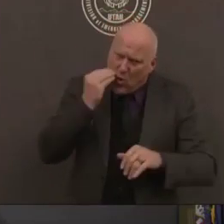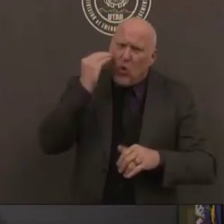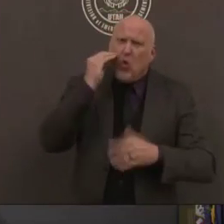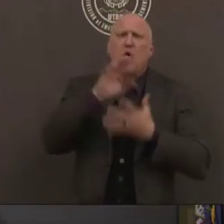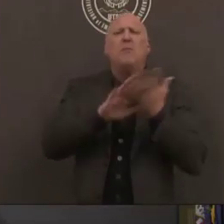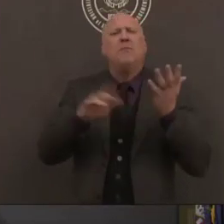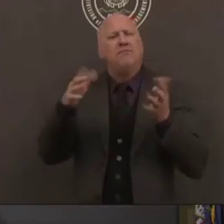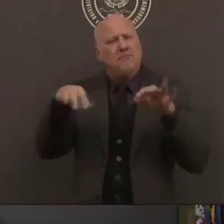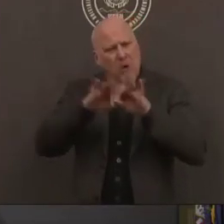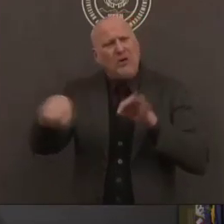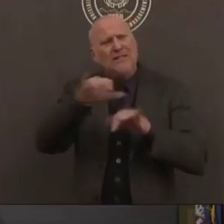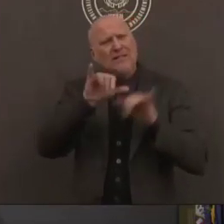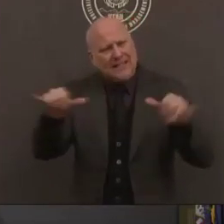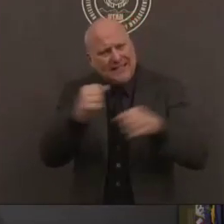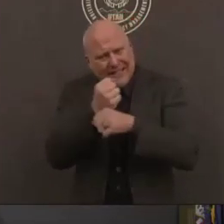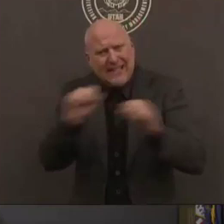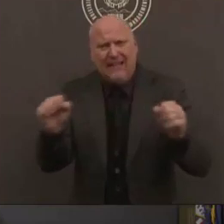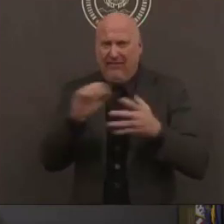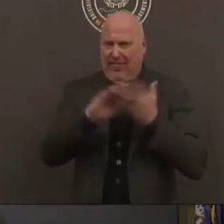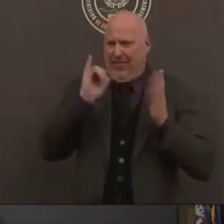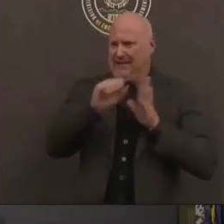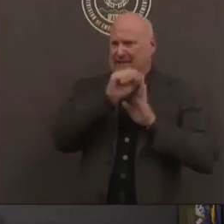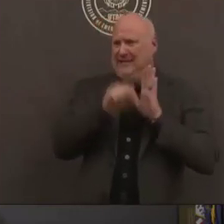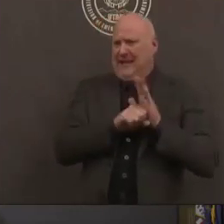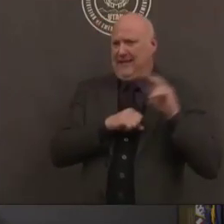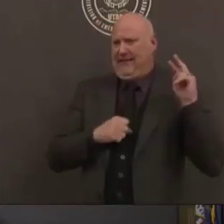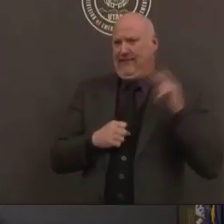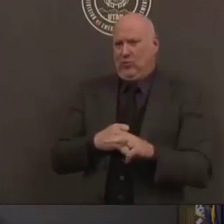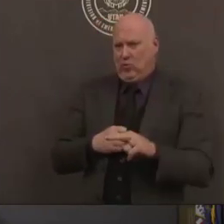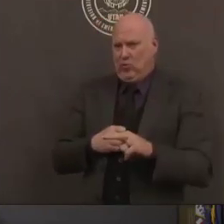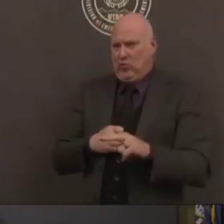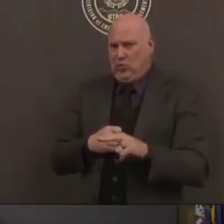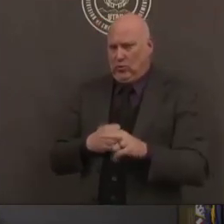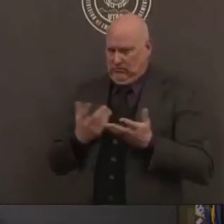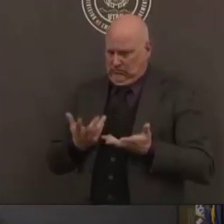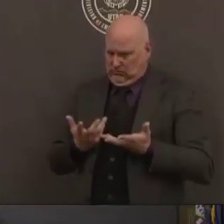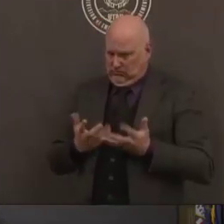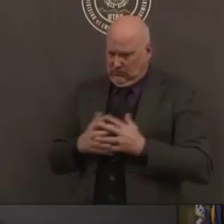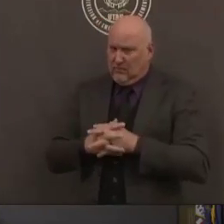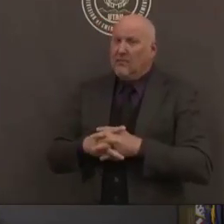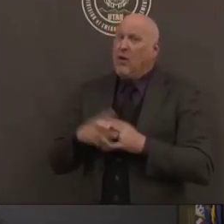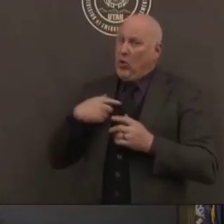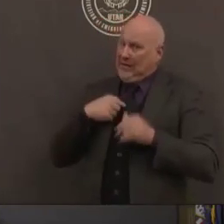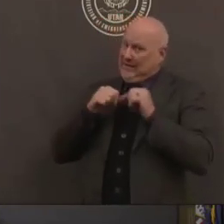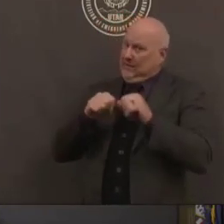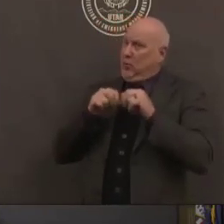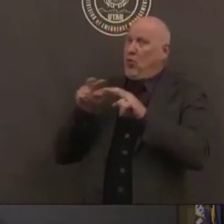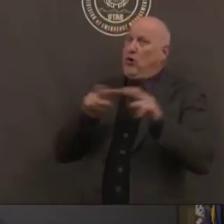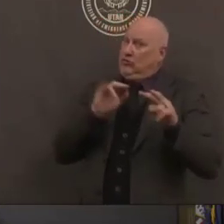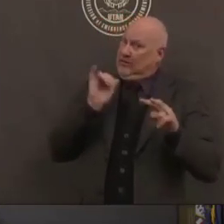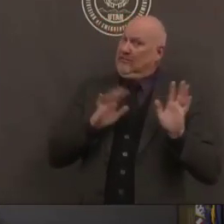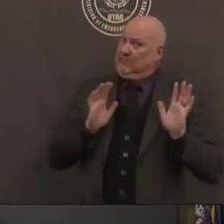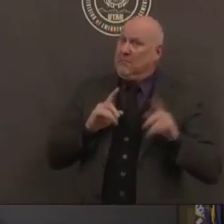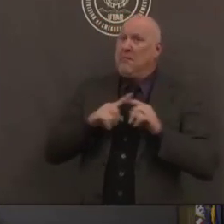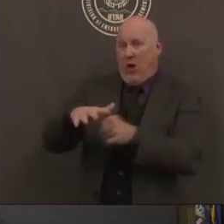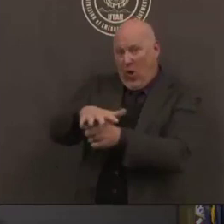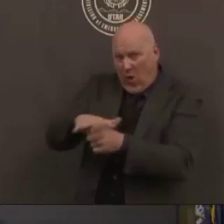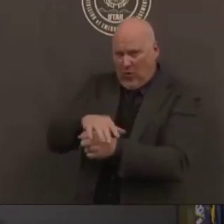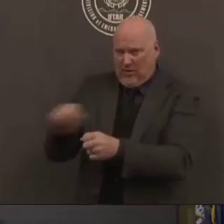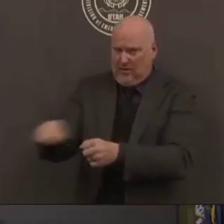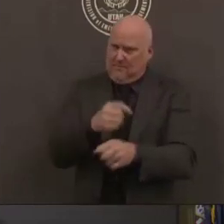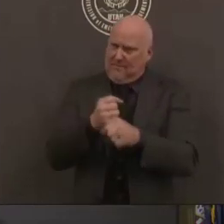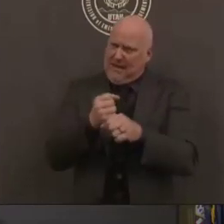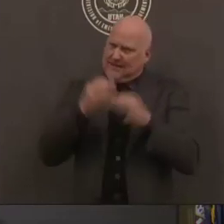outside of your household if it's absolutely necessary. And so we will continue to watch our data elements and see if we start